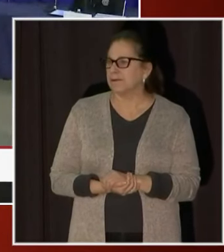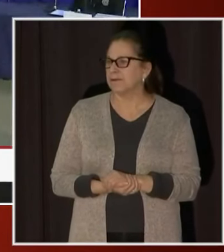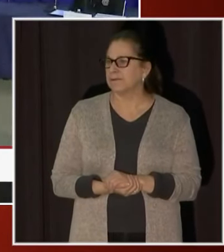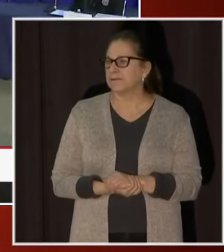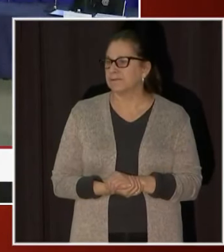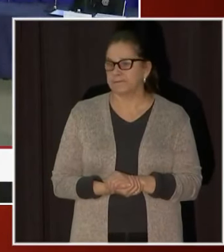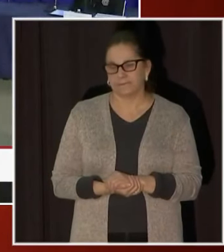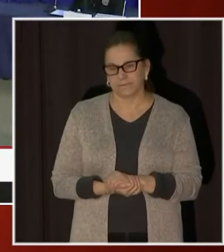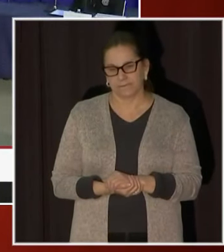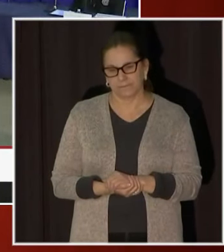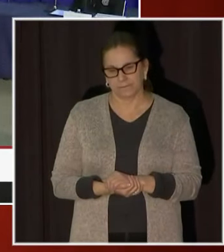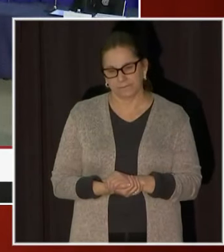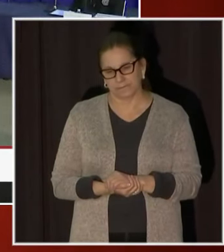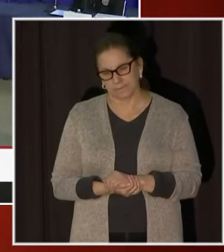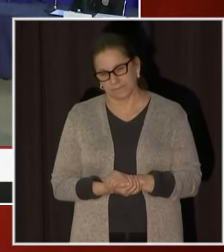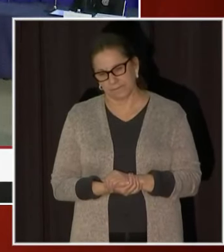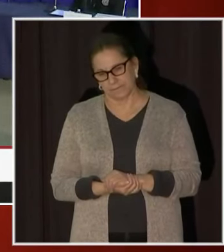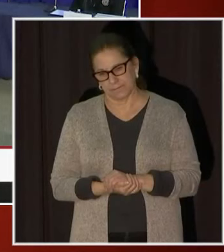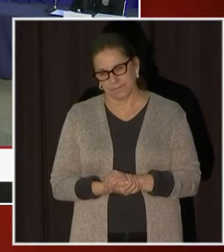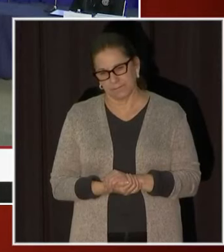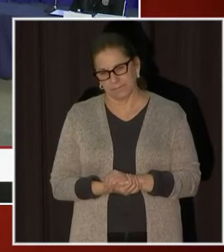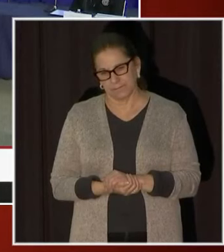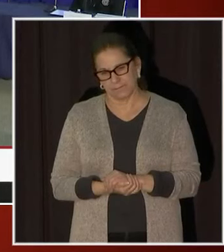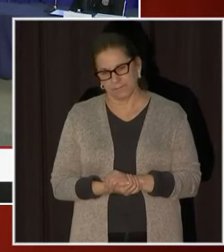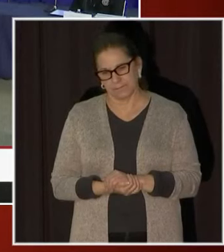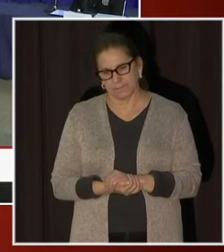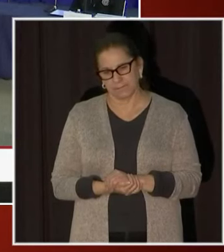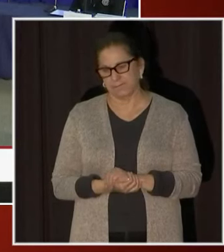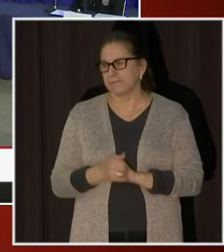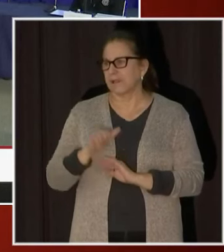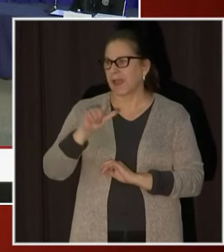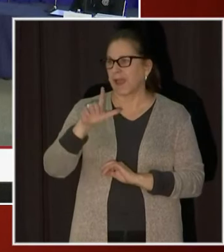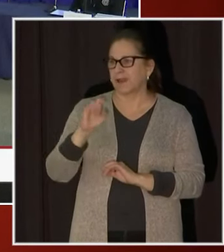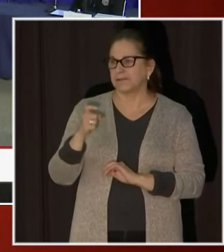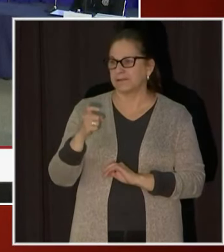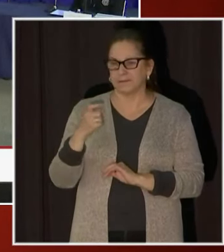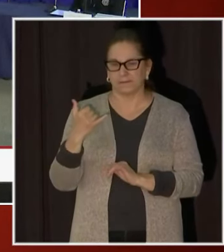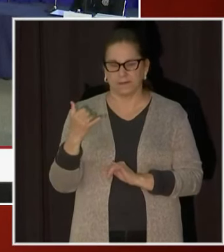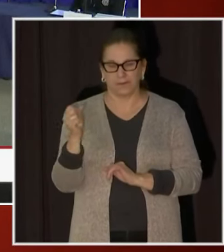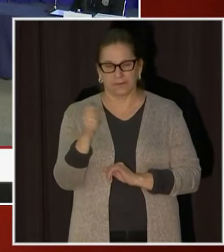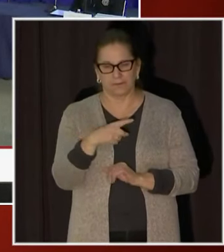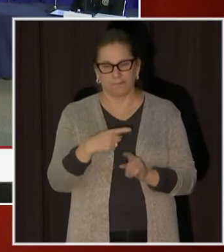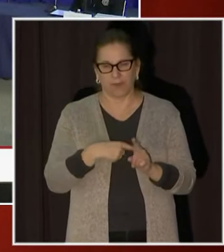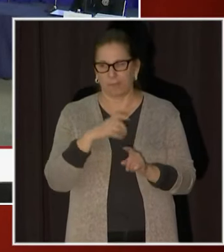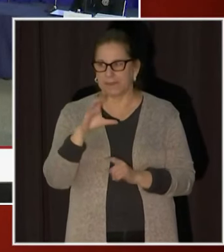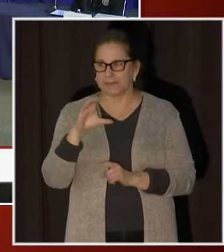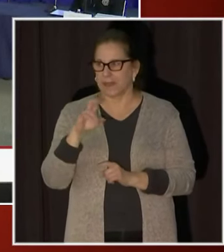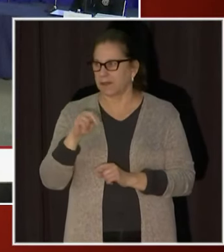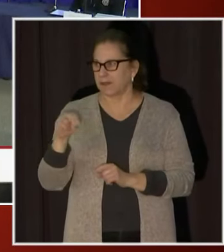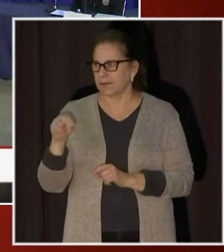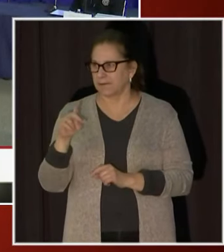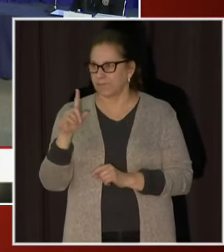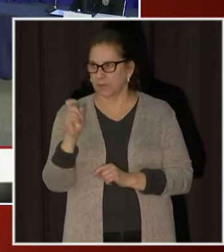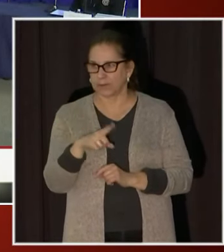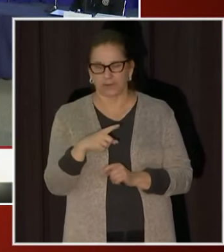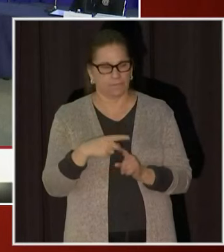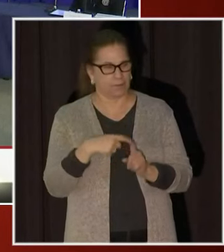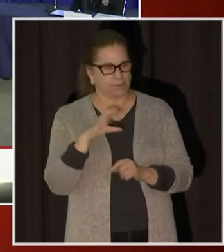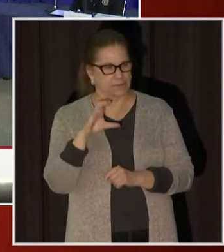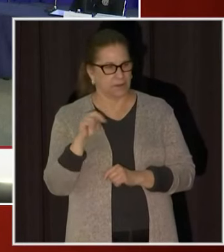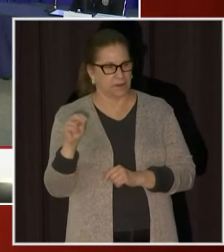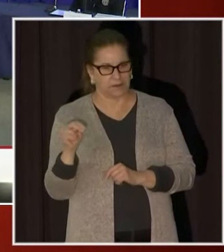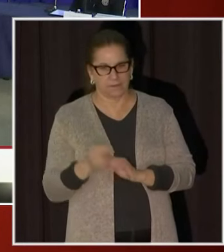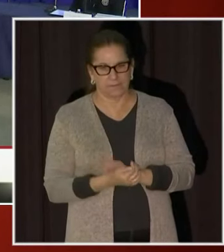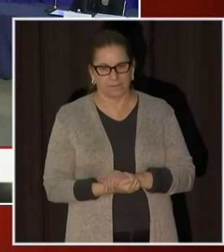CNN? Alex? Thank you so much for taking my question. Yes, I wanted to ask you, Mayor,